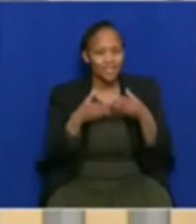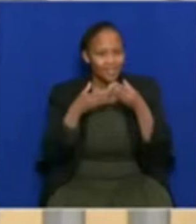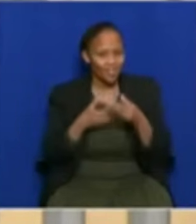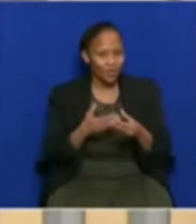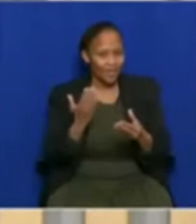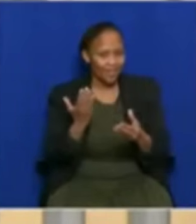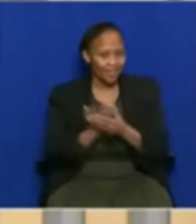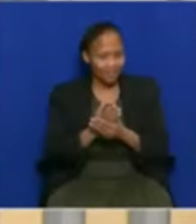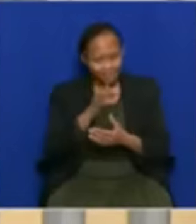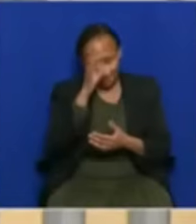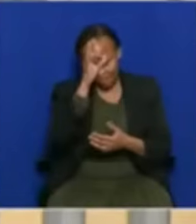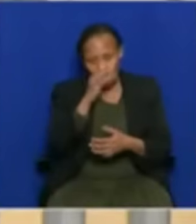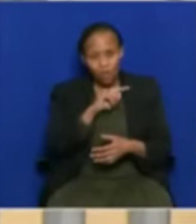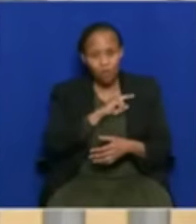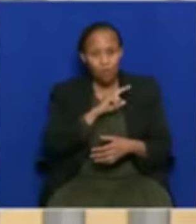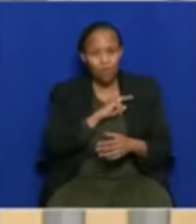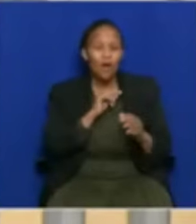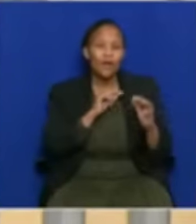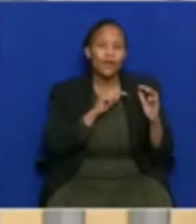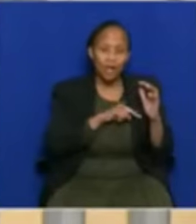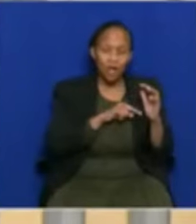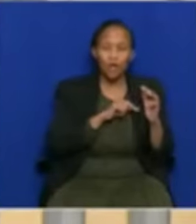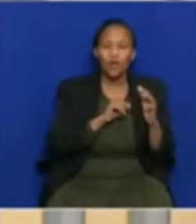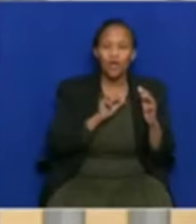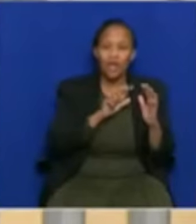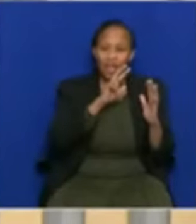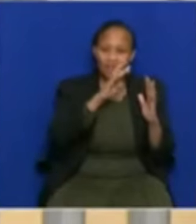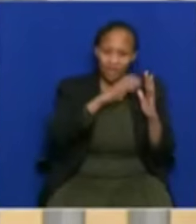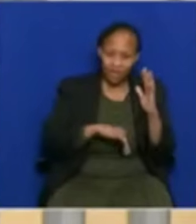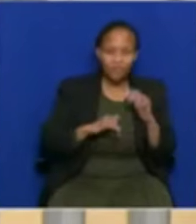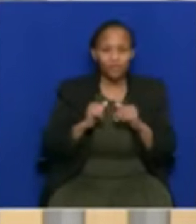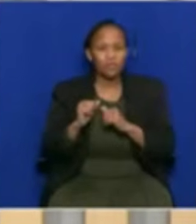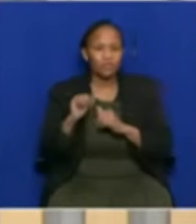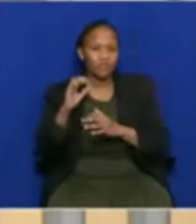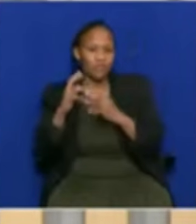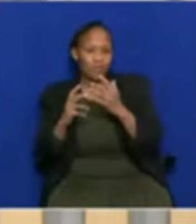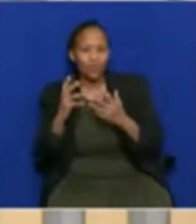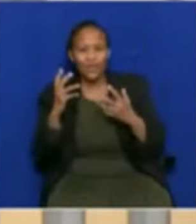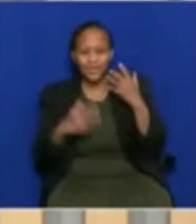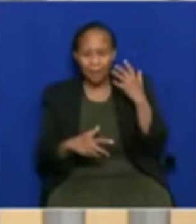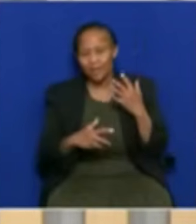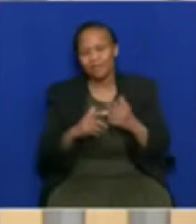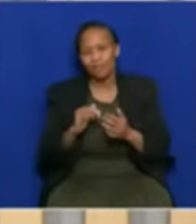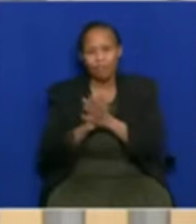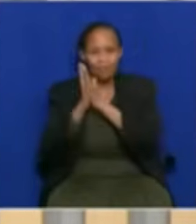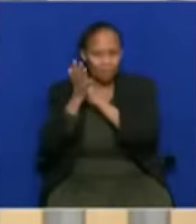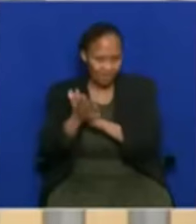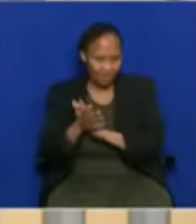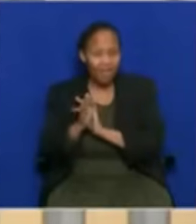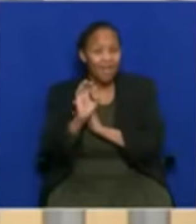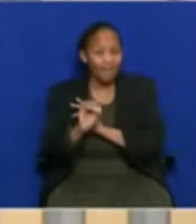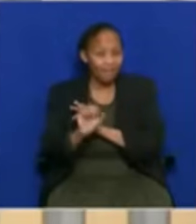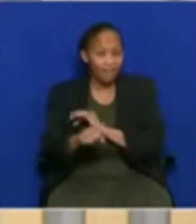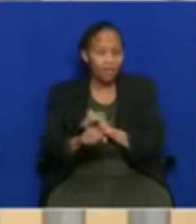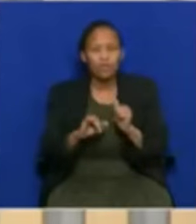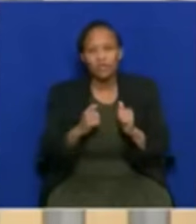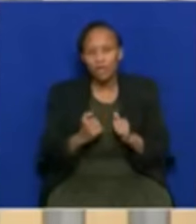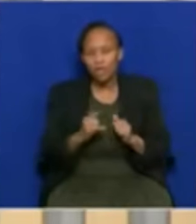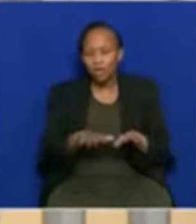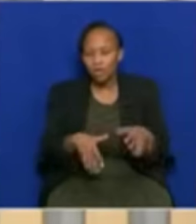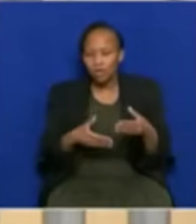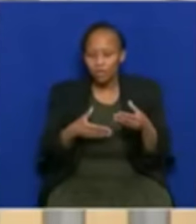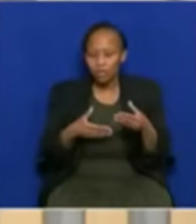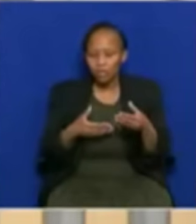in that docket. So let's come back to the other dockets. You have a docket, it is scanned, it hasn't got any information. Before you go